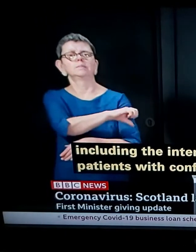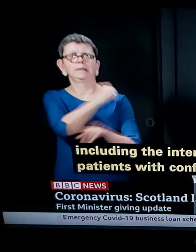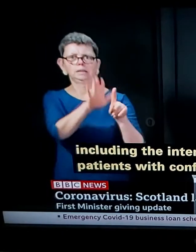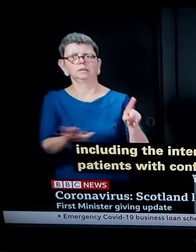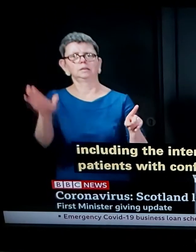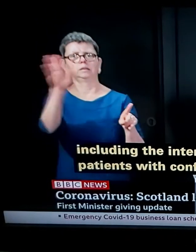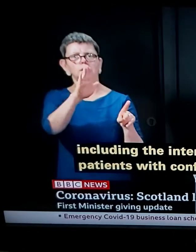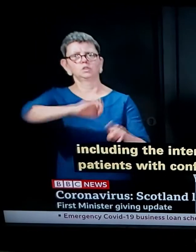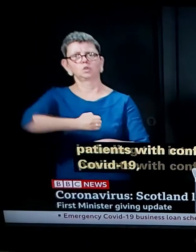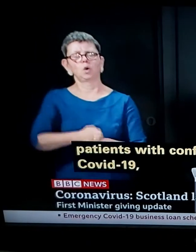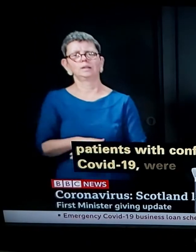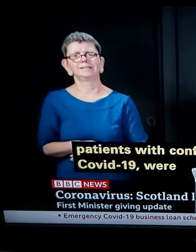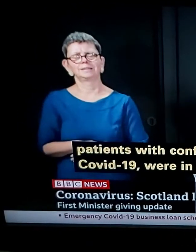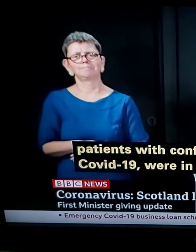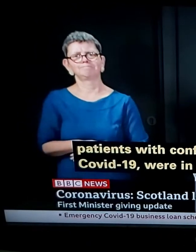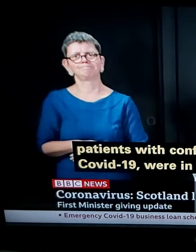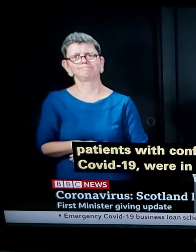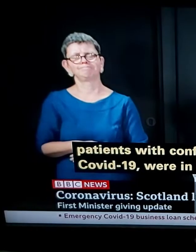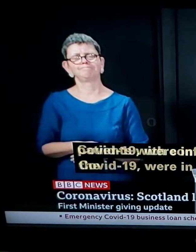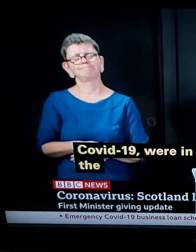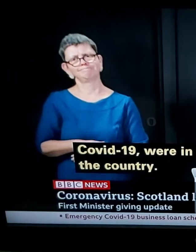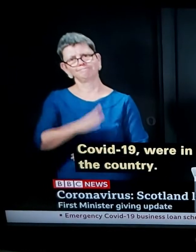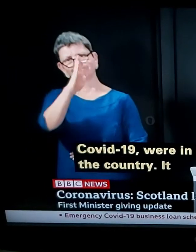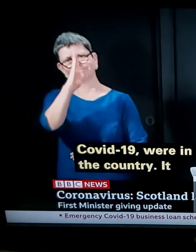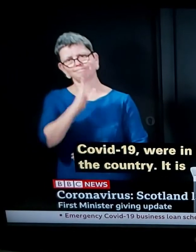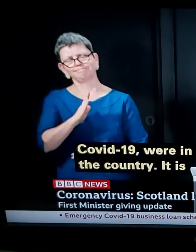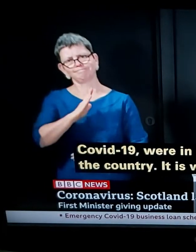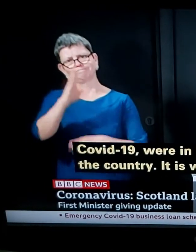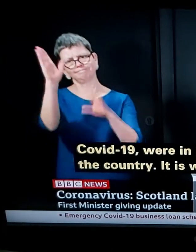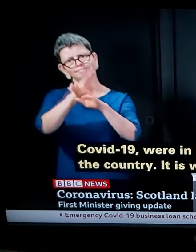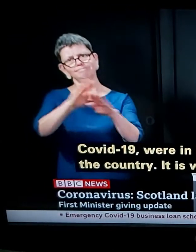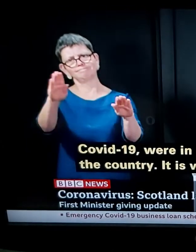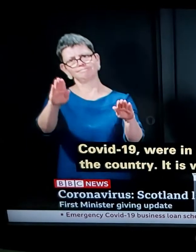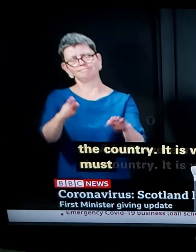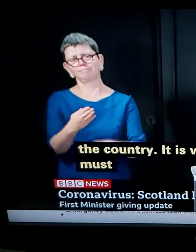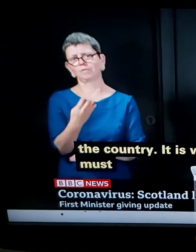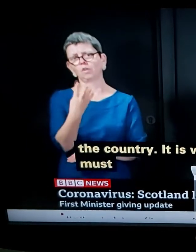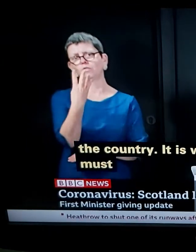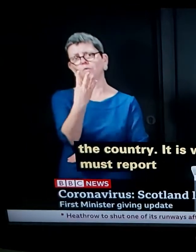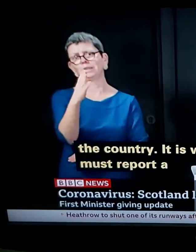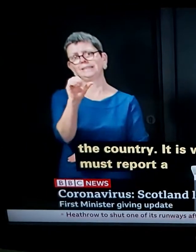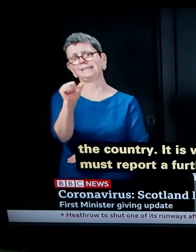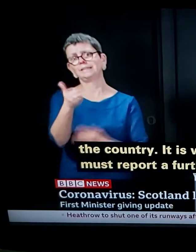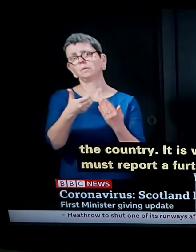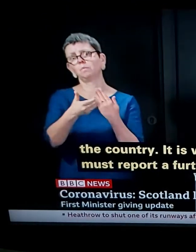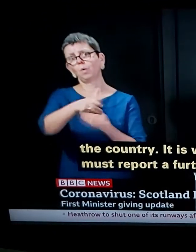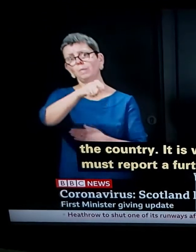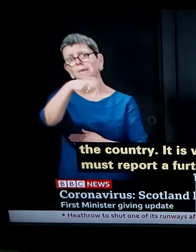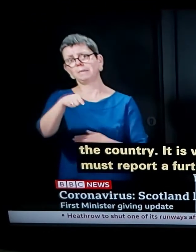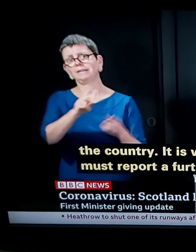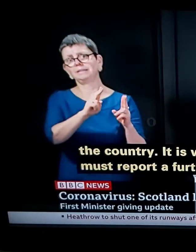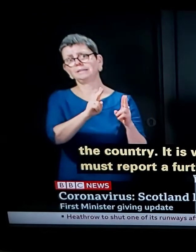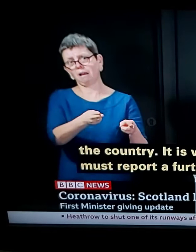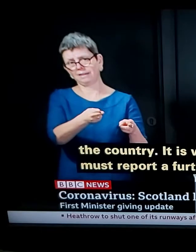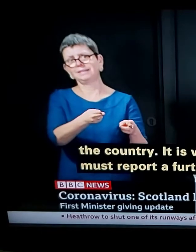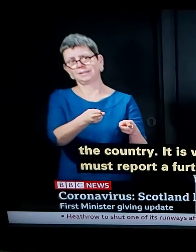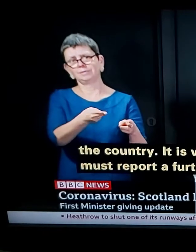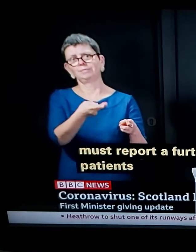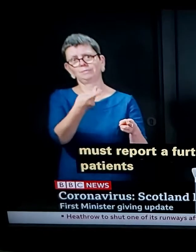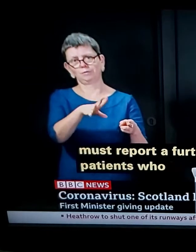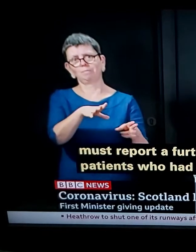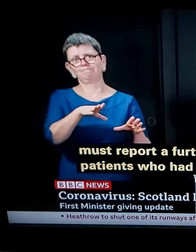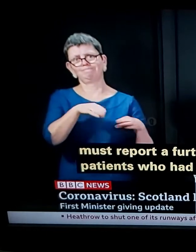country. And it is with sadness that I must report a further 46 deaths of patients who had tested positive for the